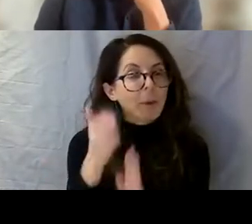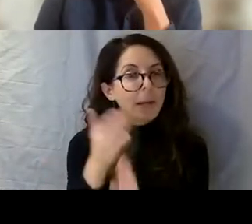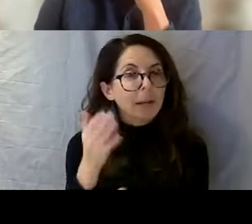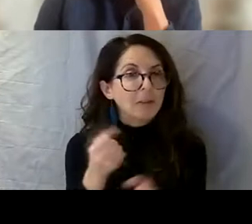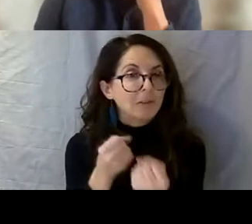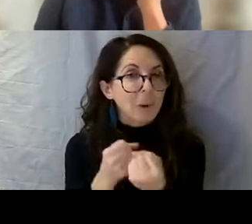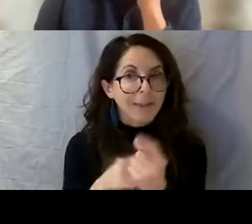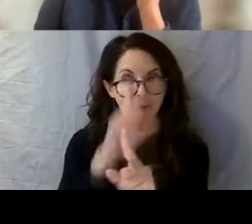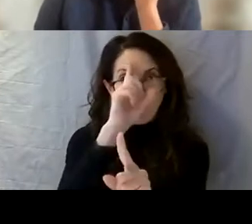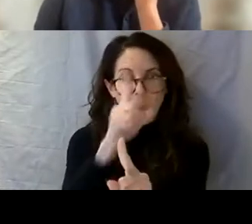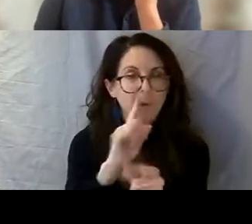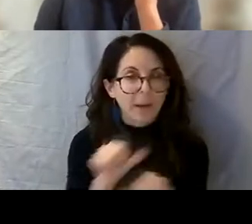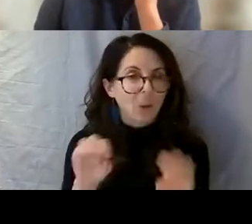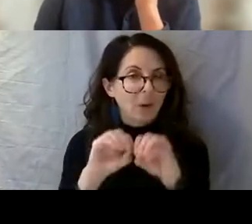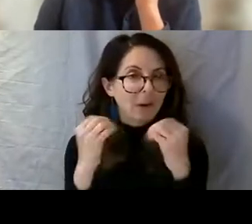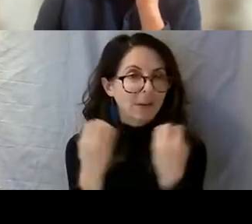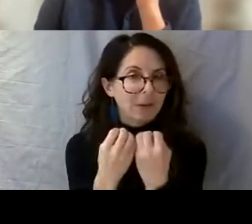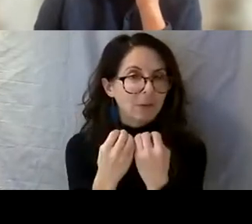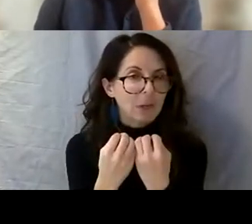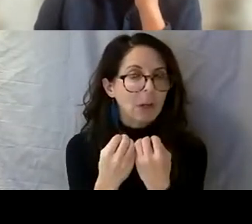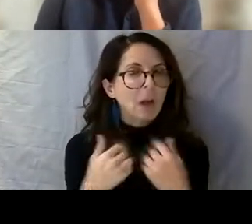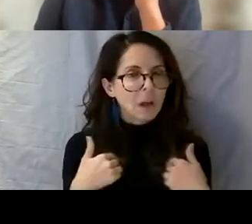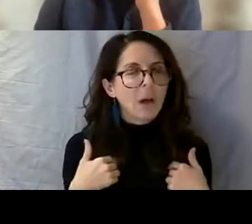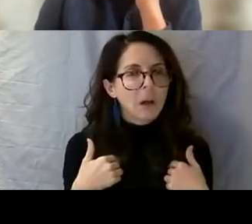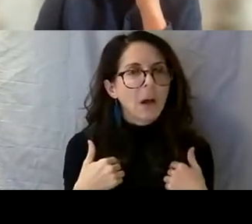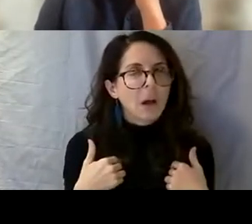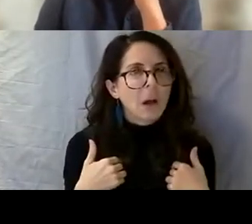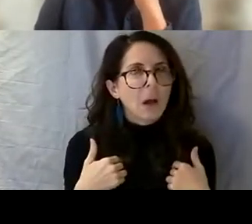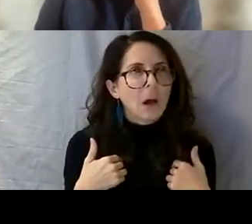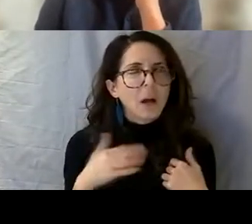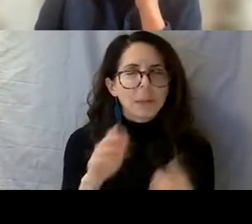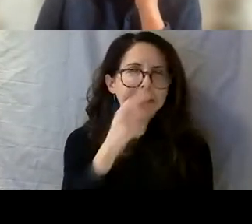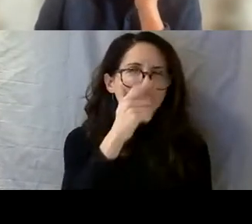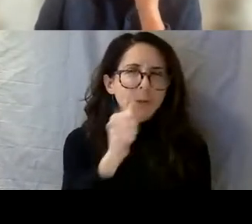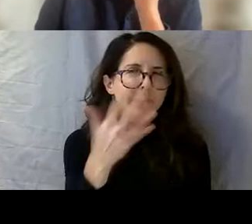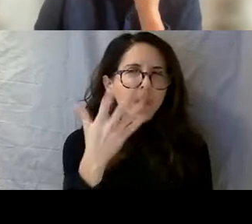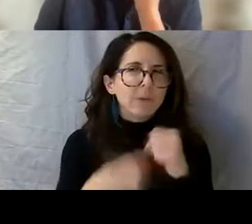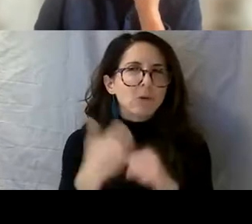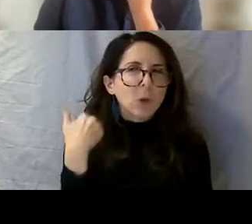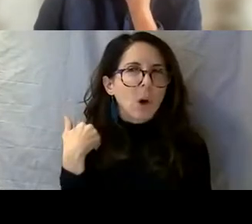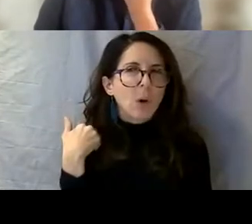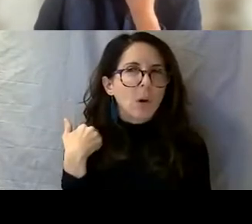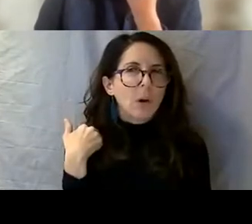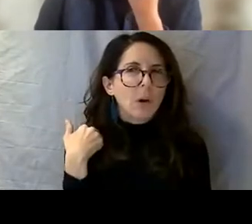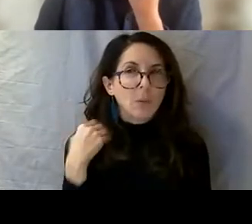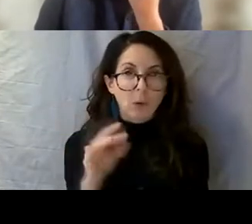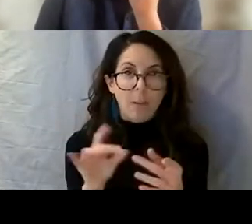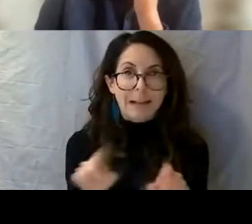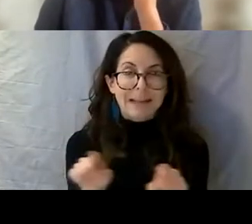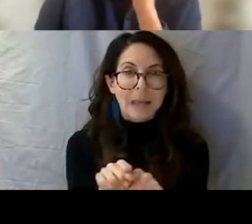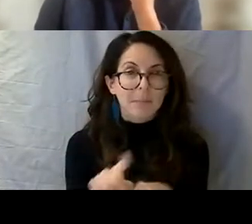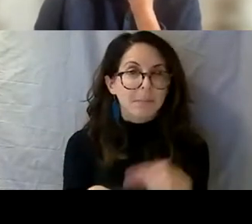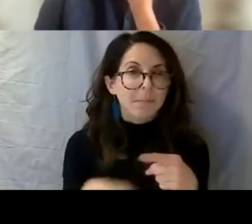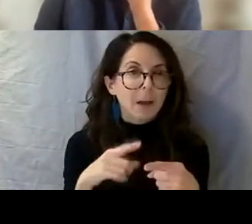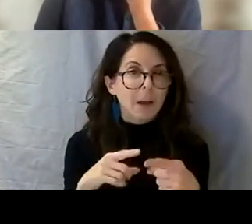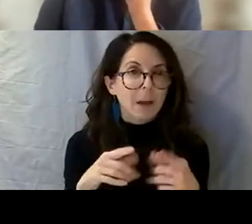any organization. You know, I would not have said this 5 years ago. You know,